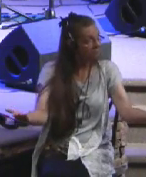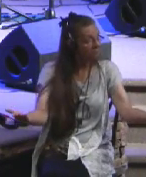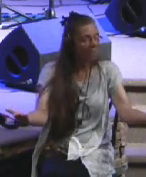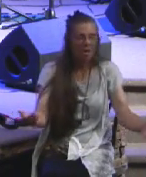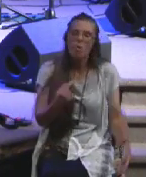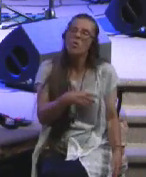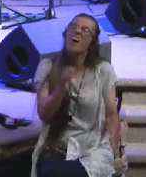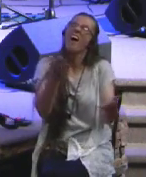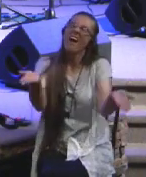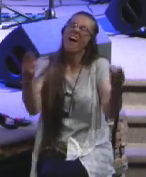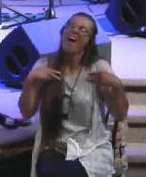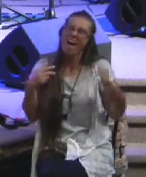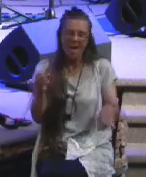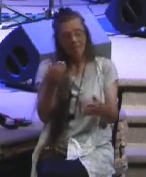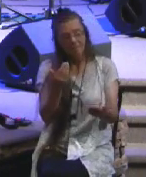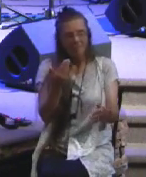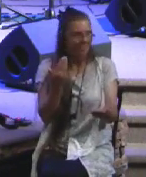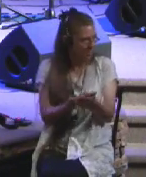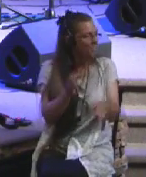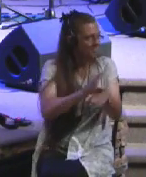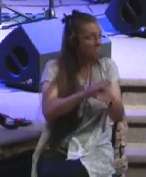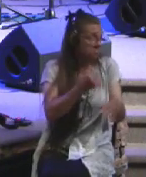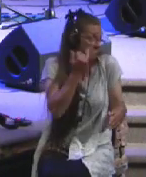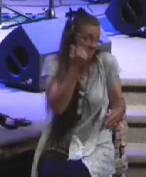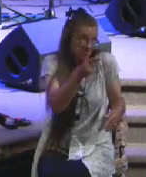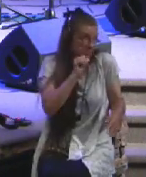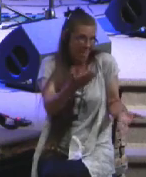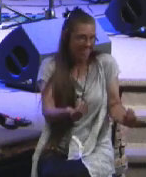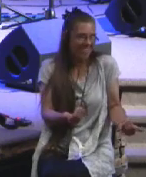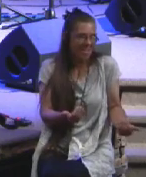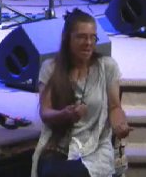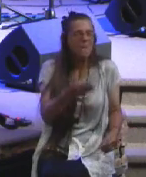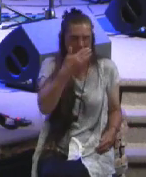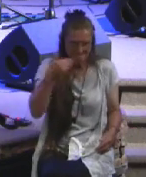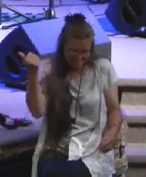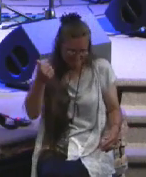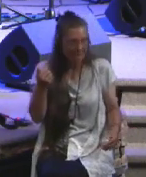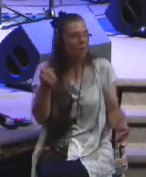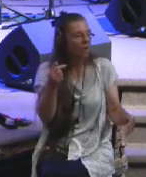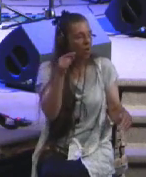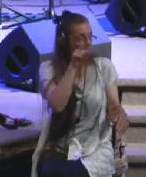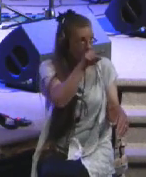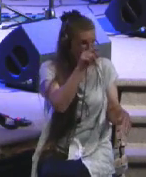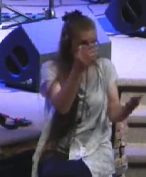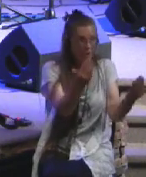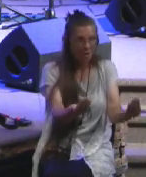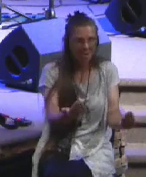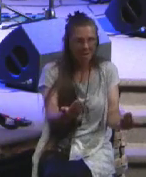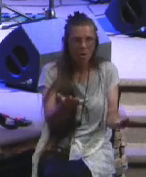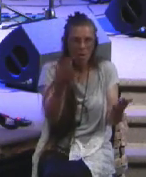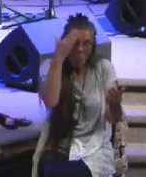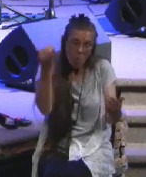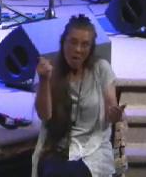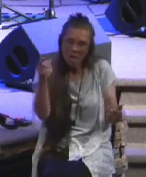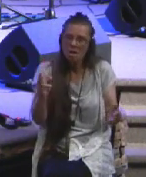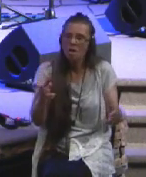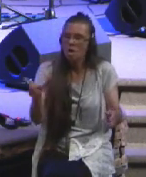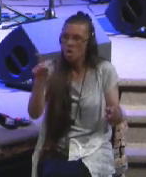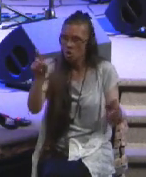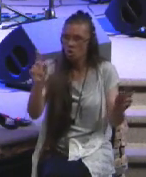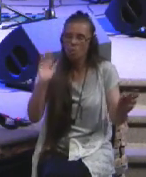We're going to have good church even if you're not here. But it's better when you're here. Why? Because you allow the Holy Spirit to